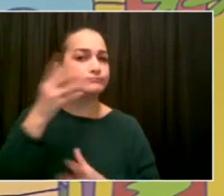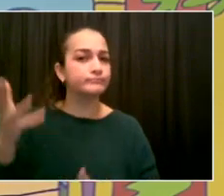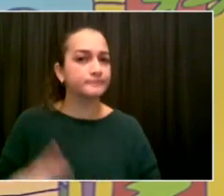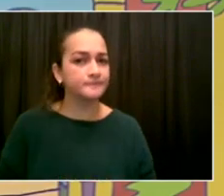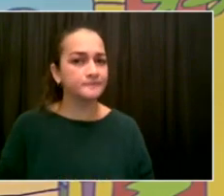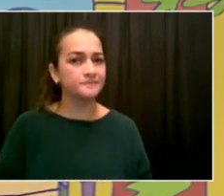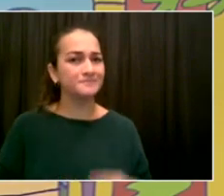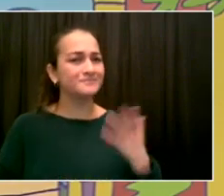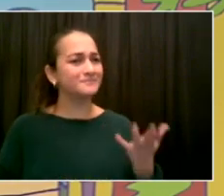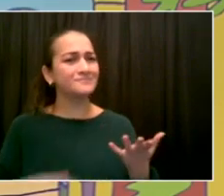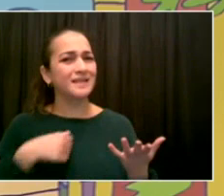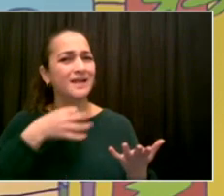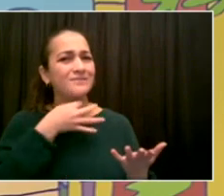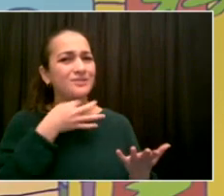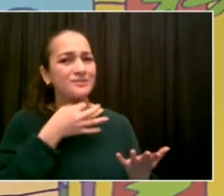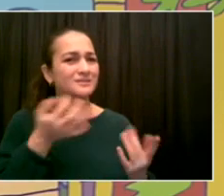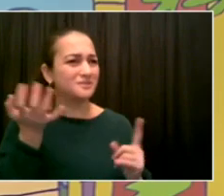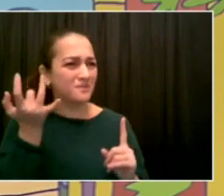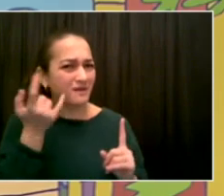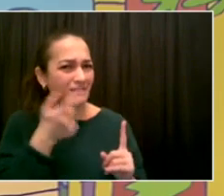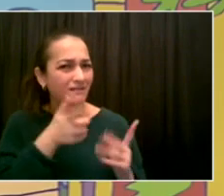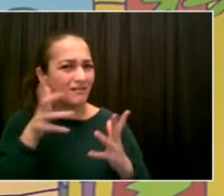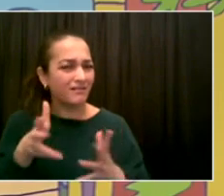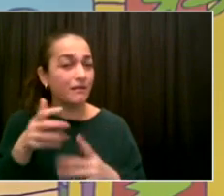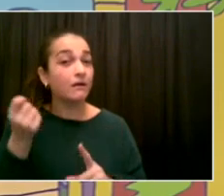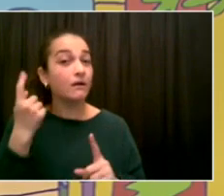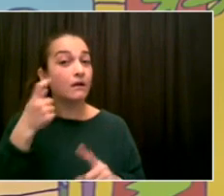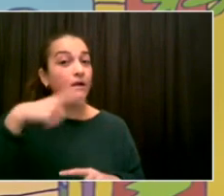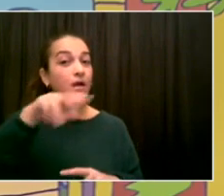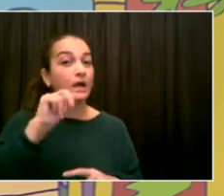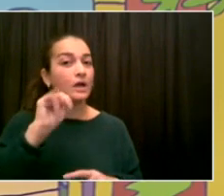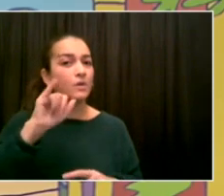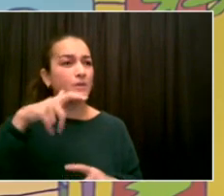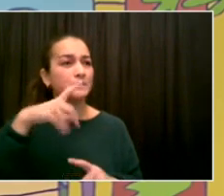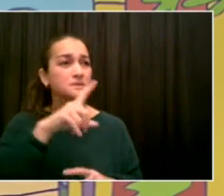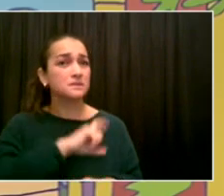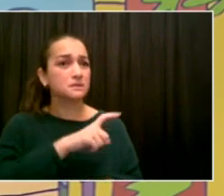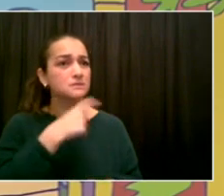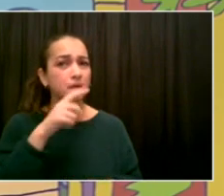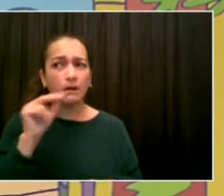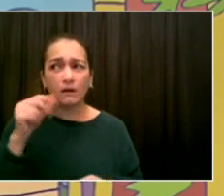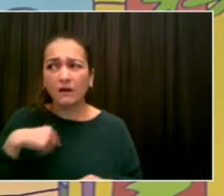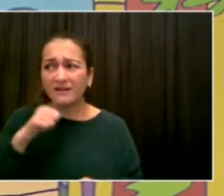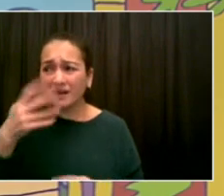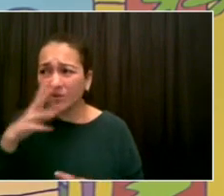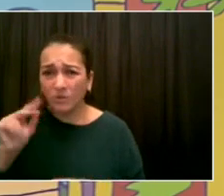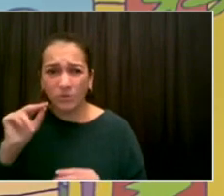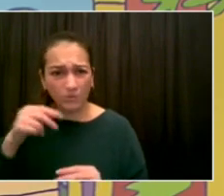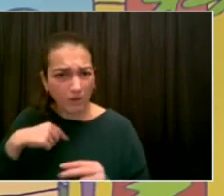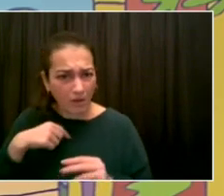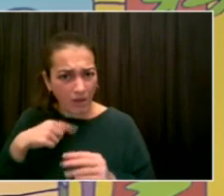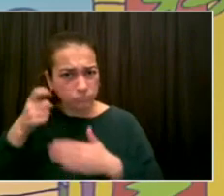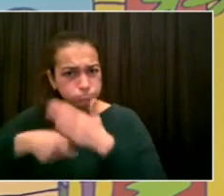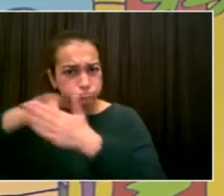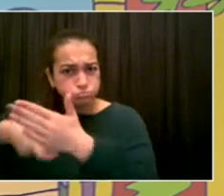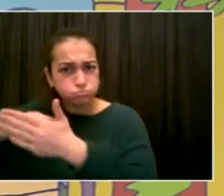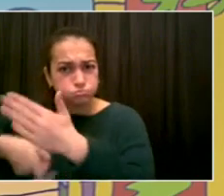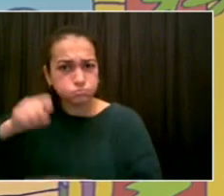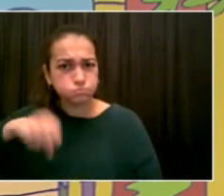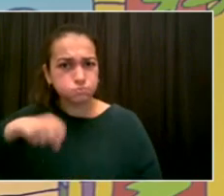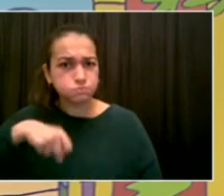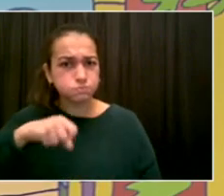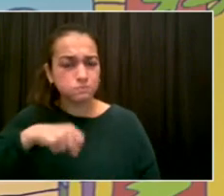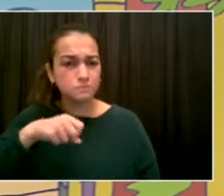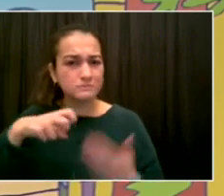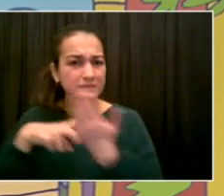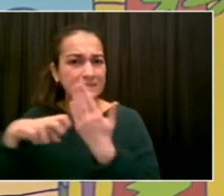officers are using this justification to dismiss 311 complaints? And if so, why does the city allow them to do so? Yeah, Jesse, although I don't know